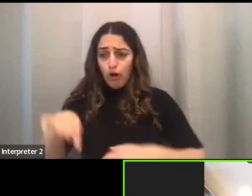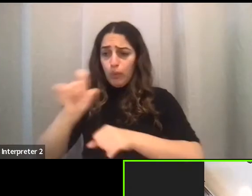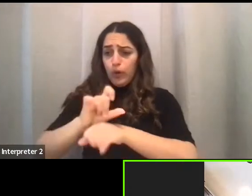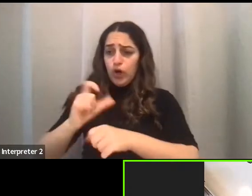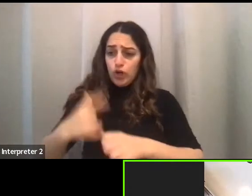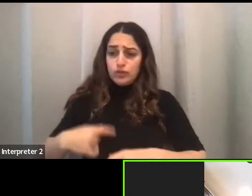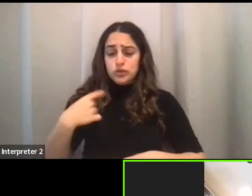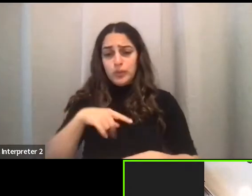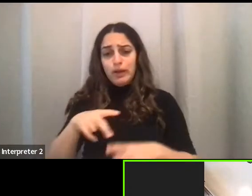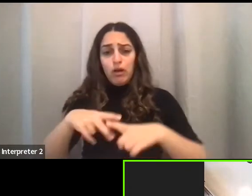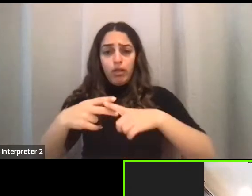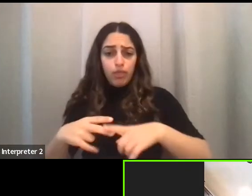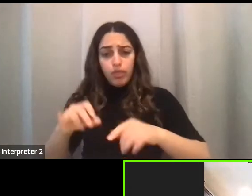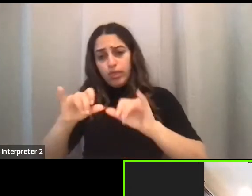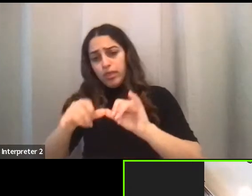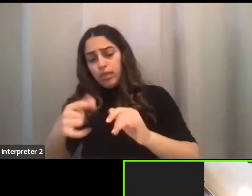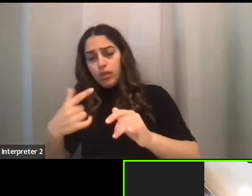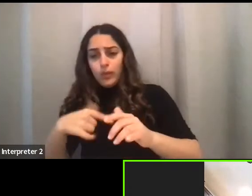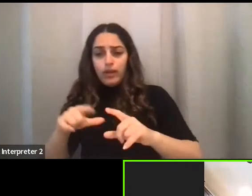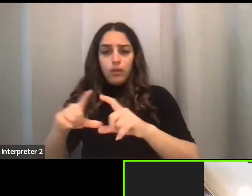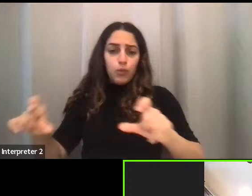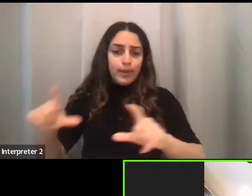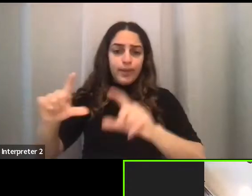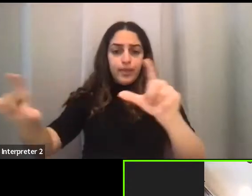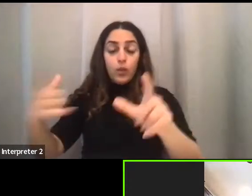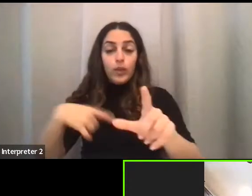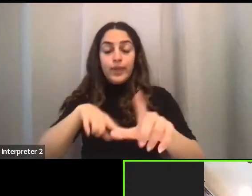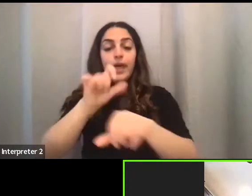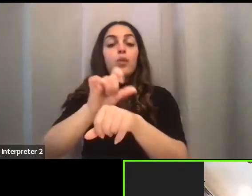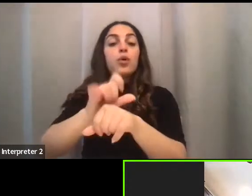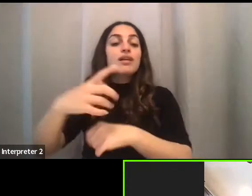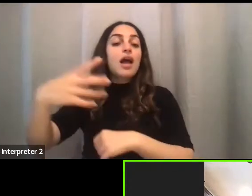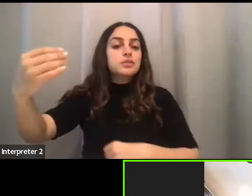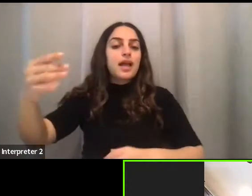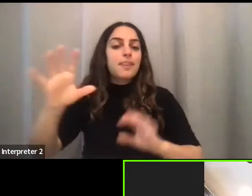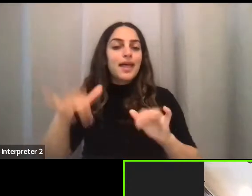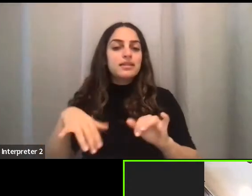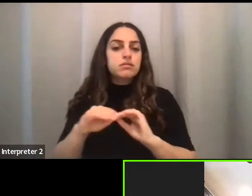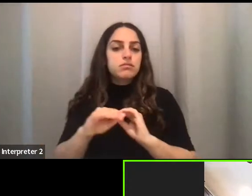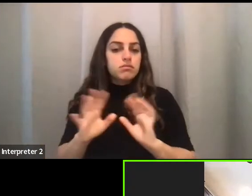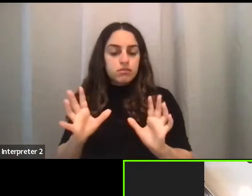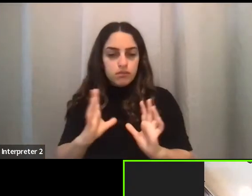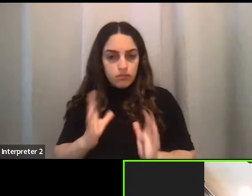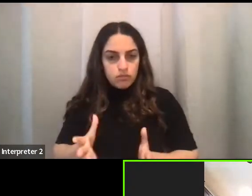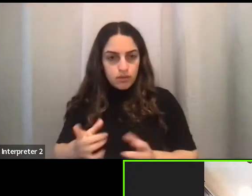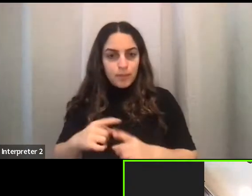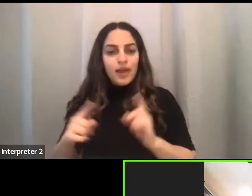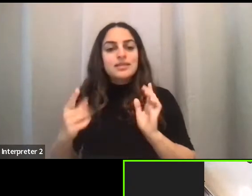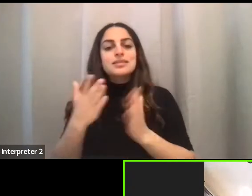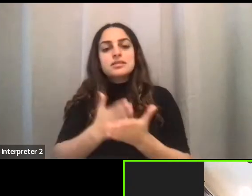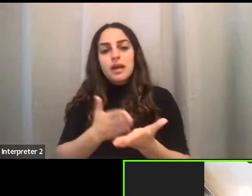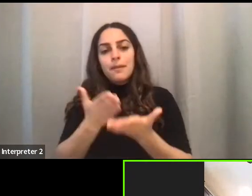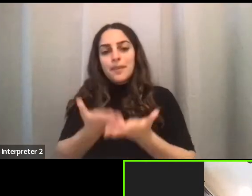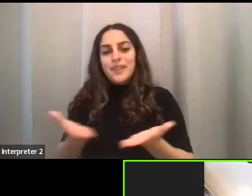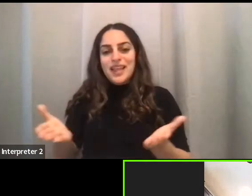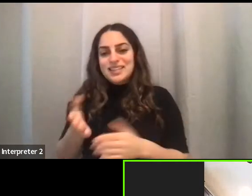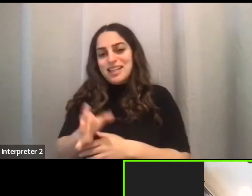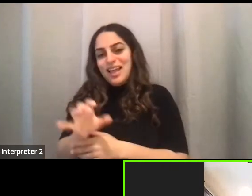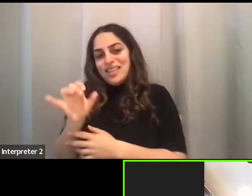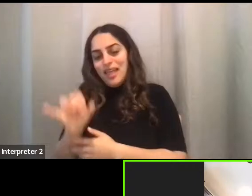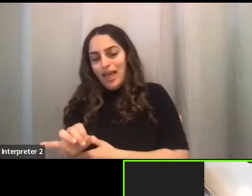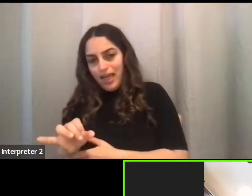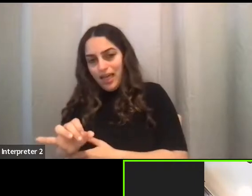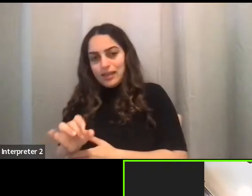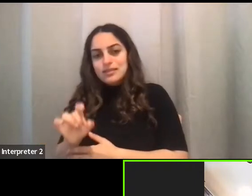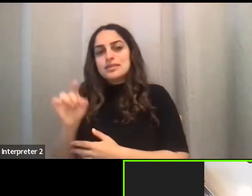we're electricians we're bricklayers so the work outside in the field is nothing to us but certain things like that needs to